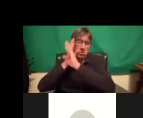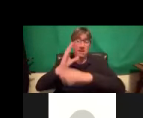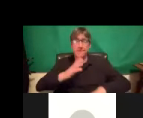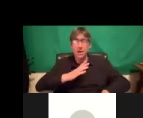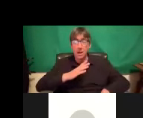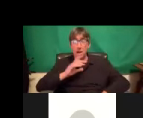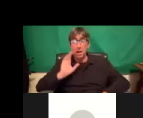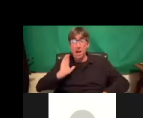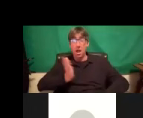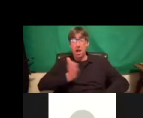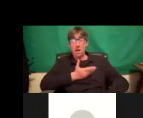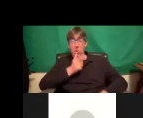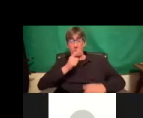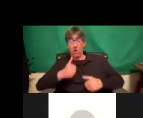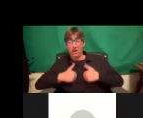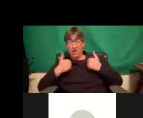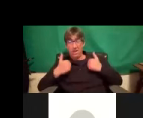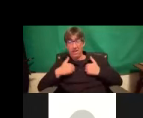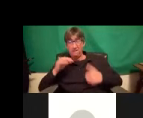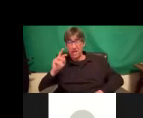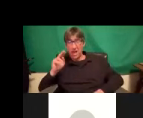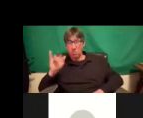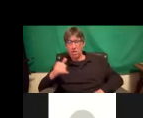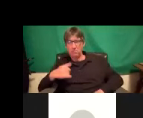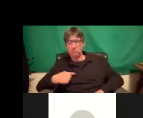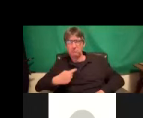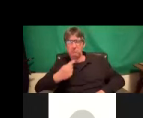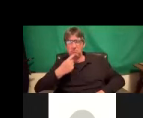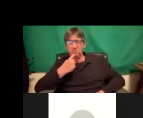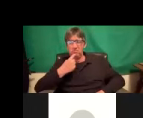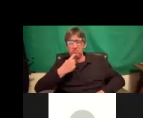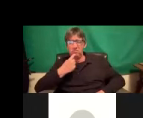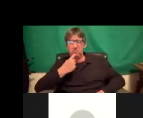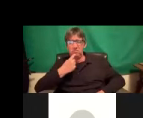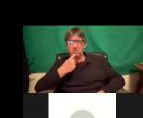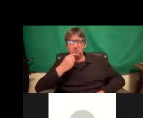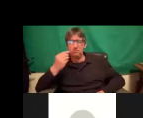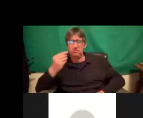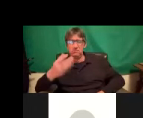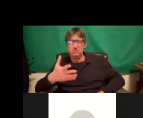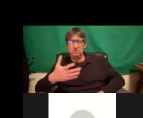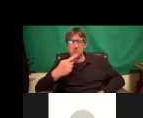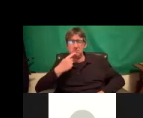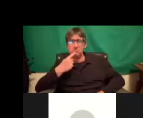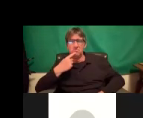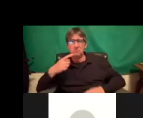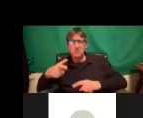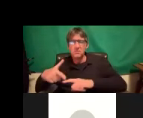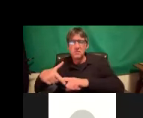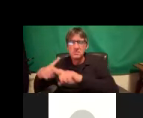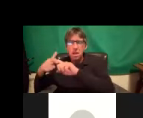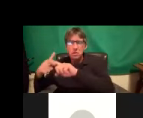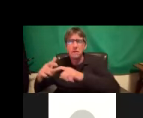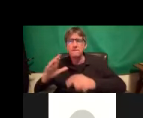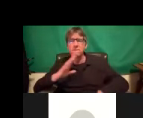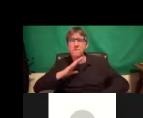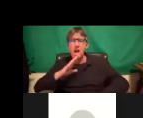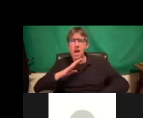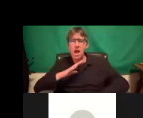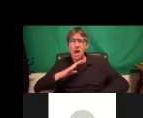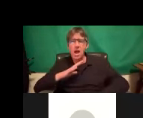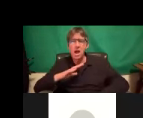Fenway. So I guess some of my questions are around the suspensions. So one would be, how long are suspended routes planned